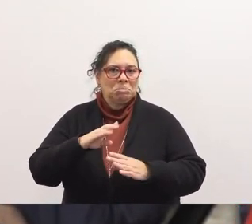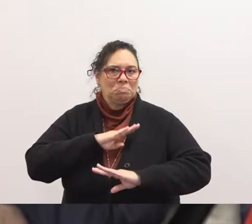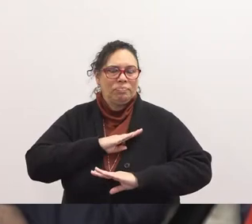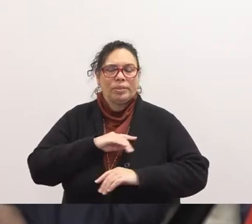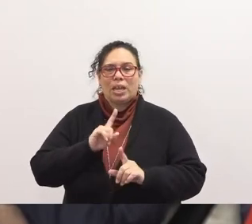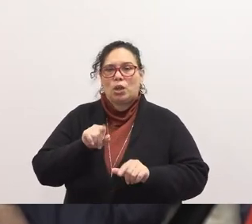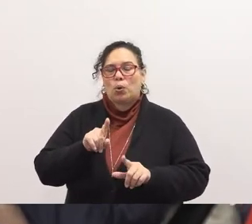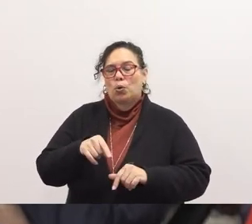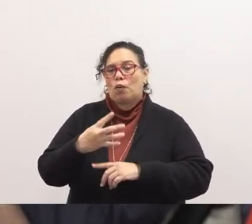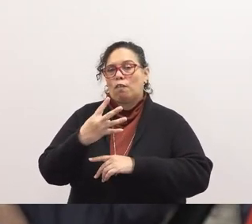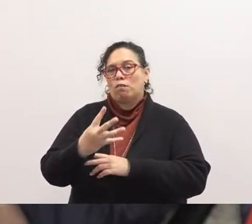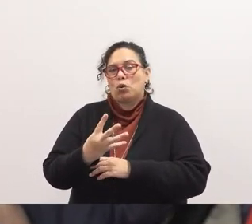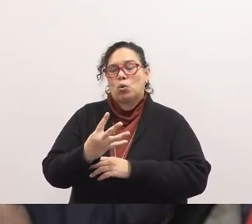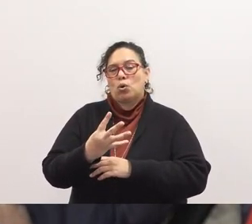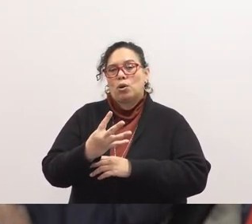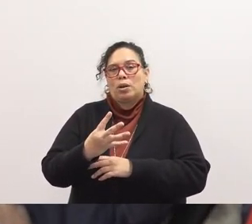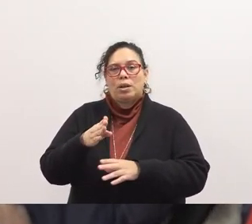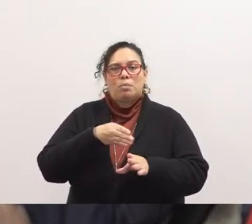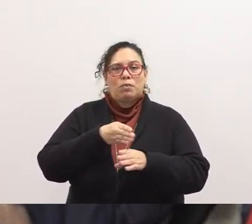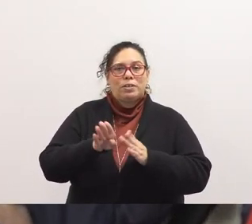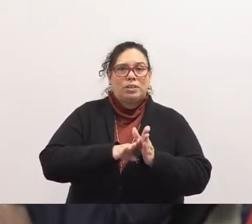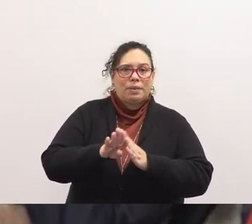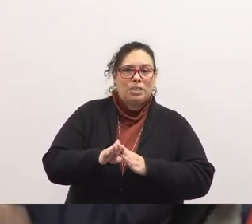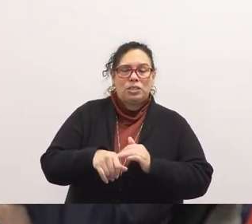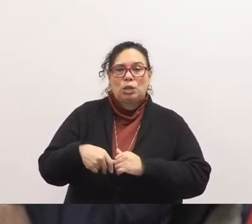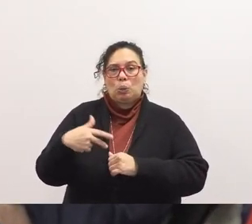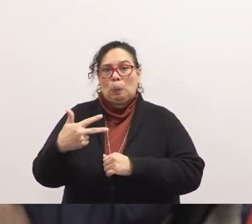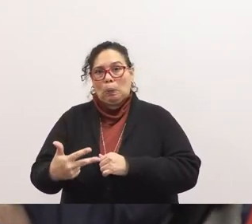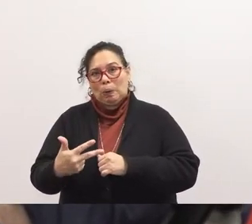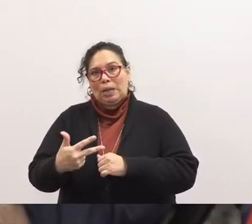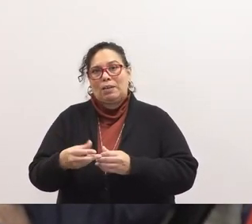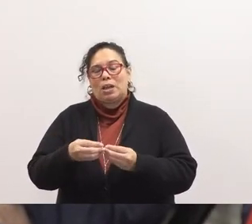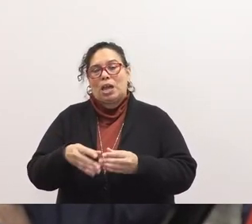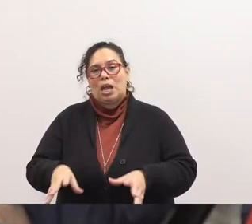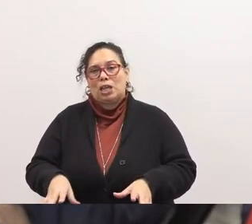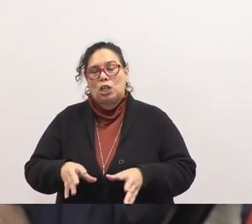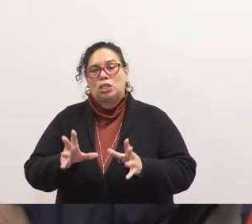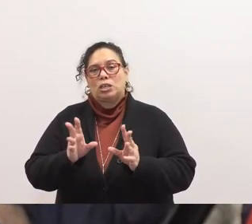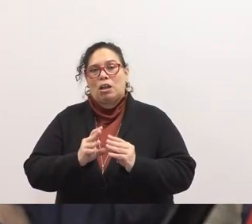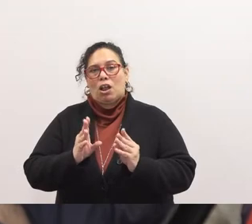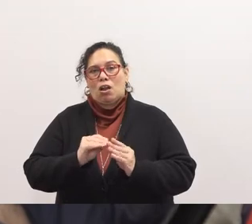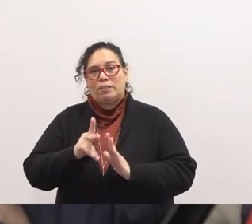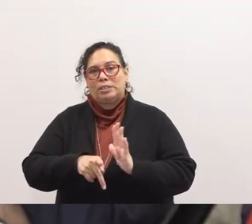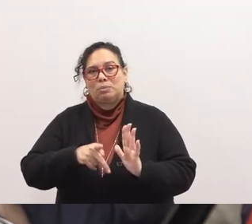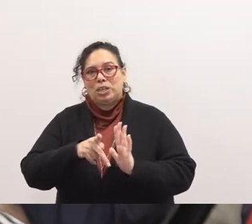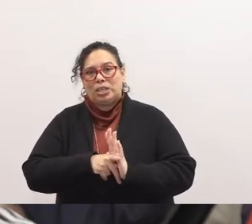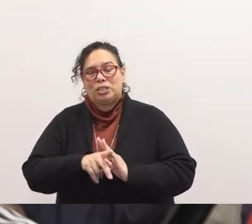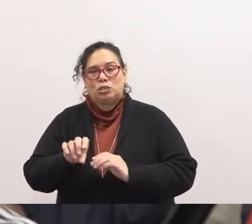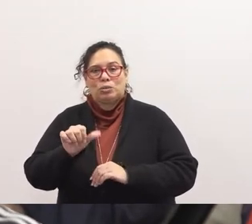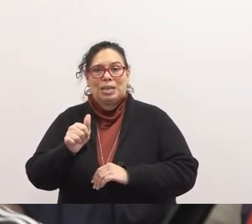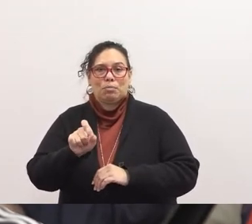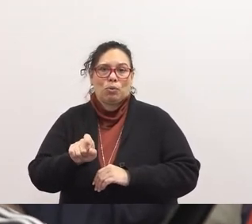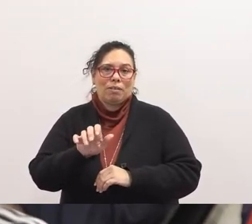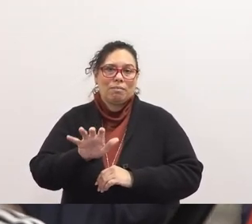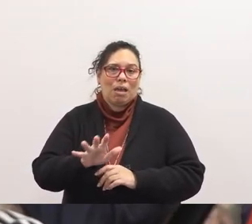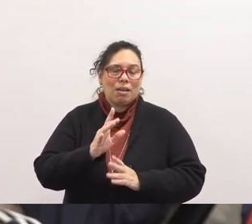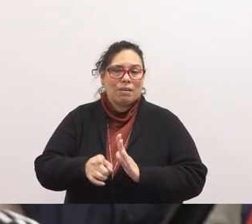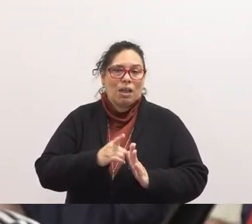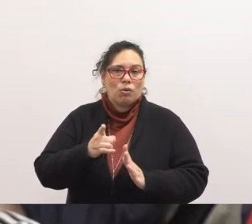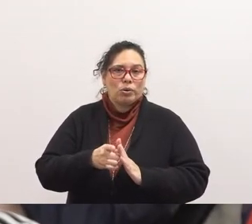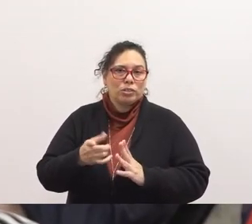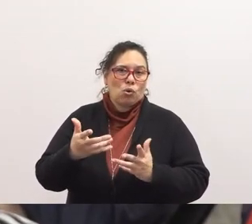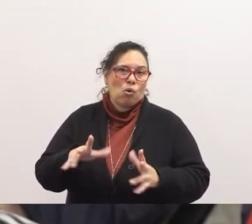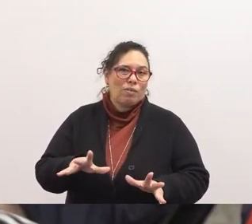4 professional development days this year and 3 pullout days, for which I have lost my conference period. So those 10.5 hours I have put